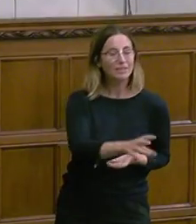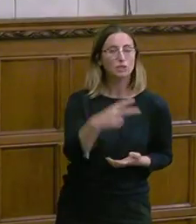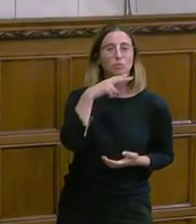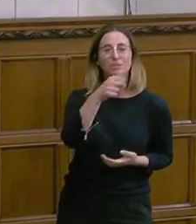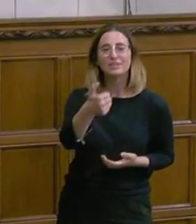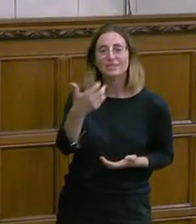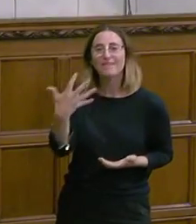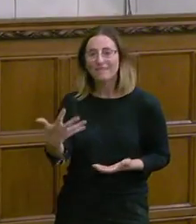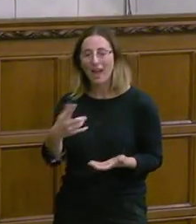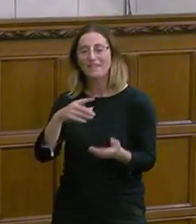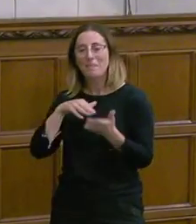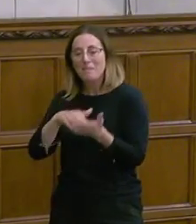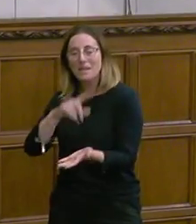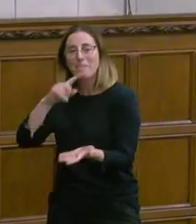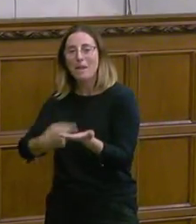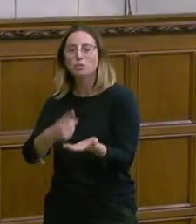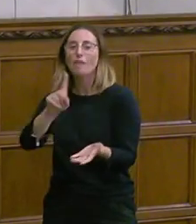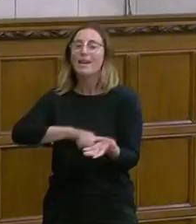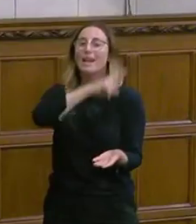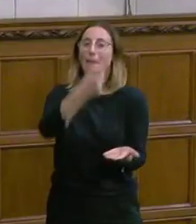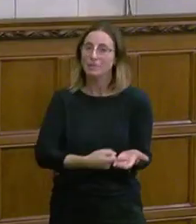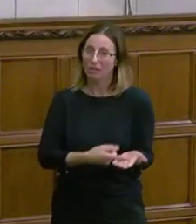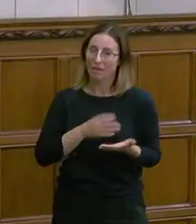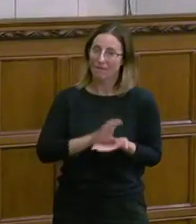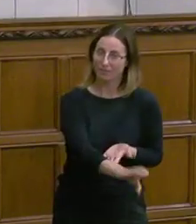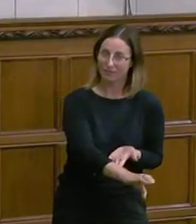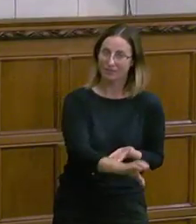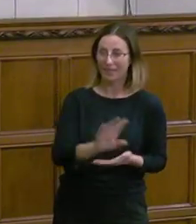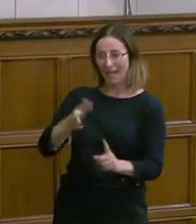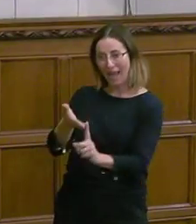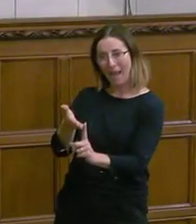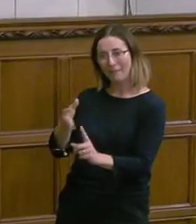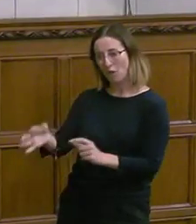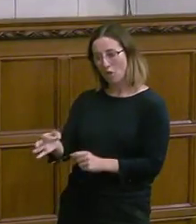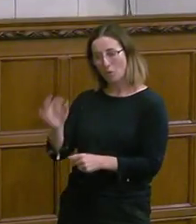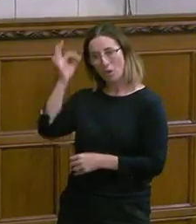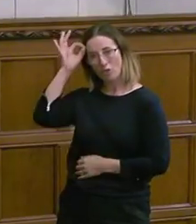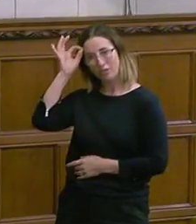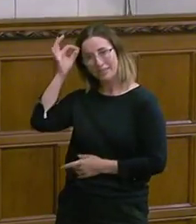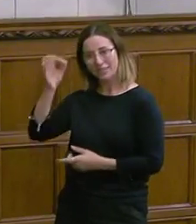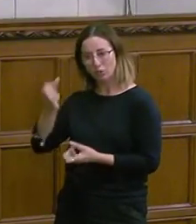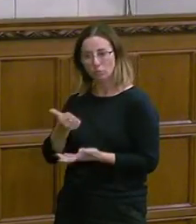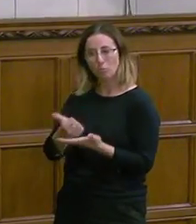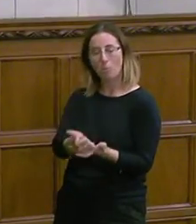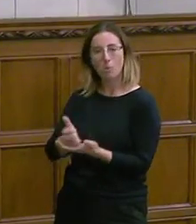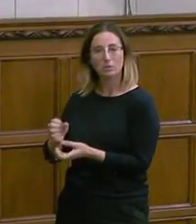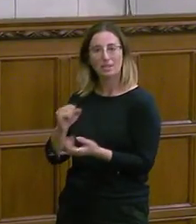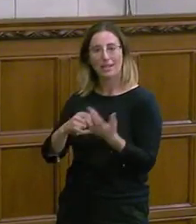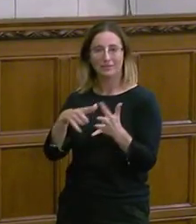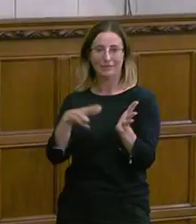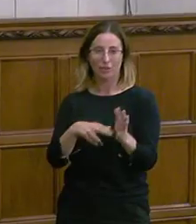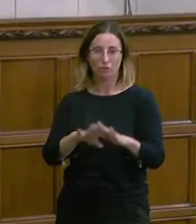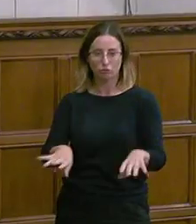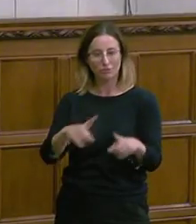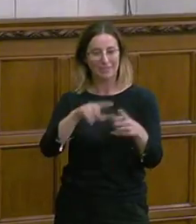additional capital funding specifically aimed at helping local authorities develop provision for children and young people with education, health and care